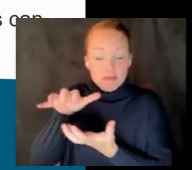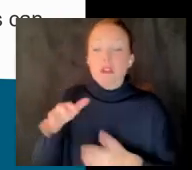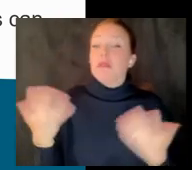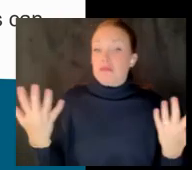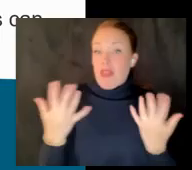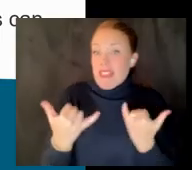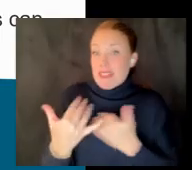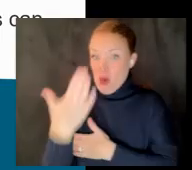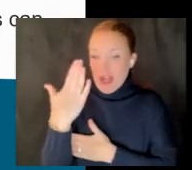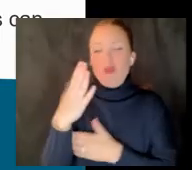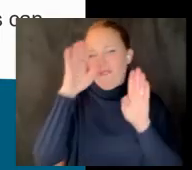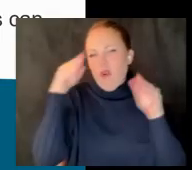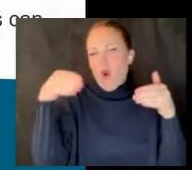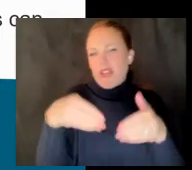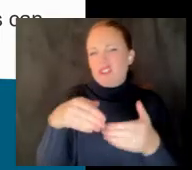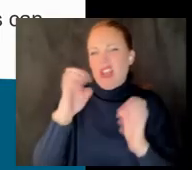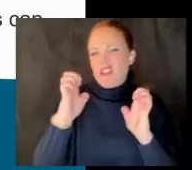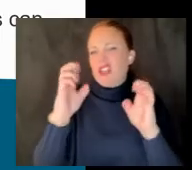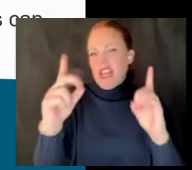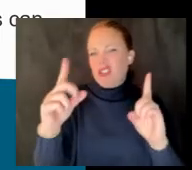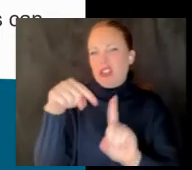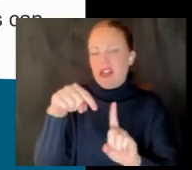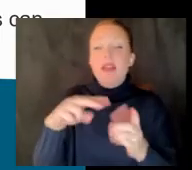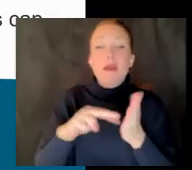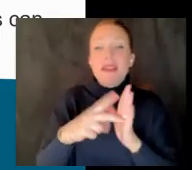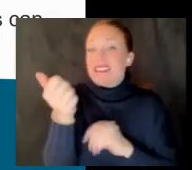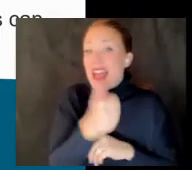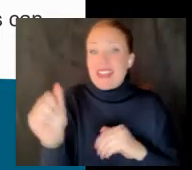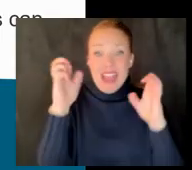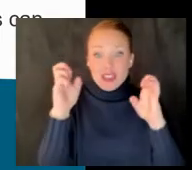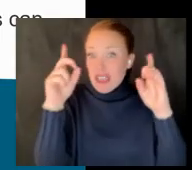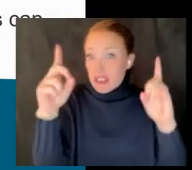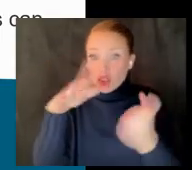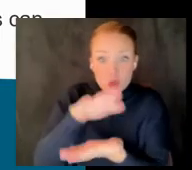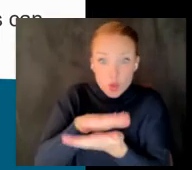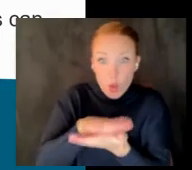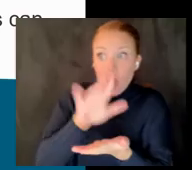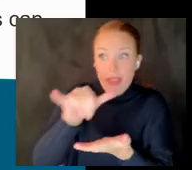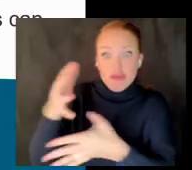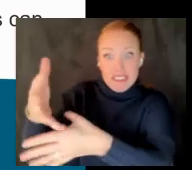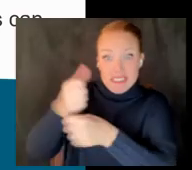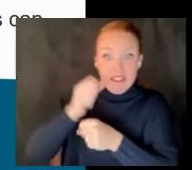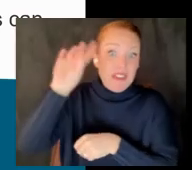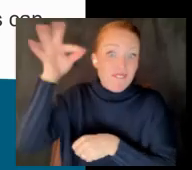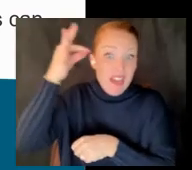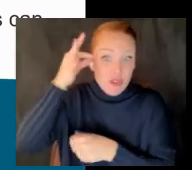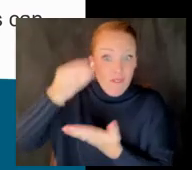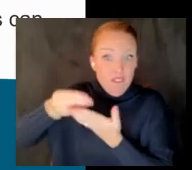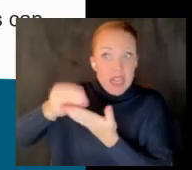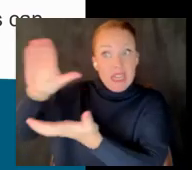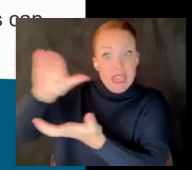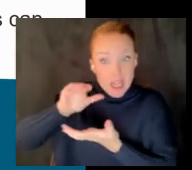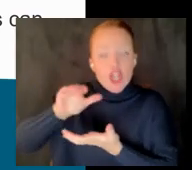in the context of education, meaning that any educational institution that receives federal funding must provide